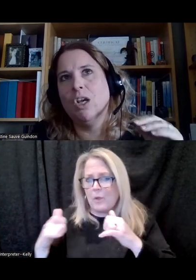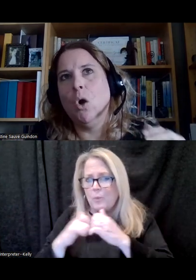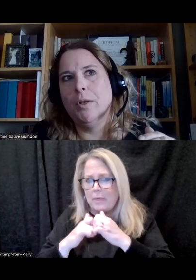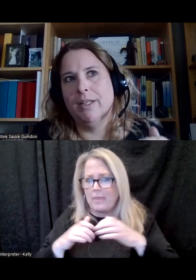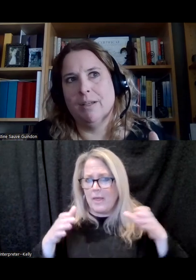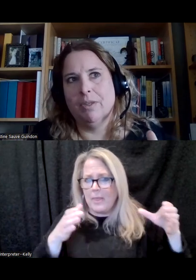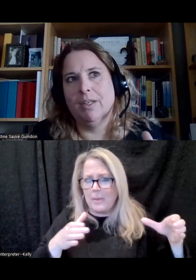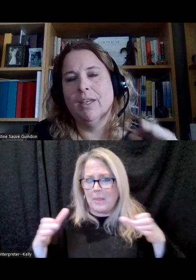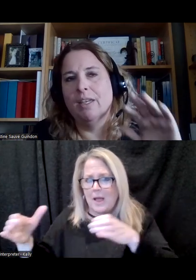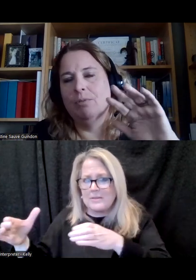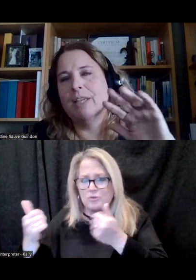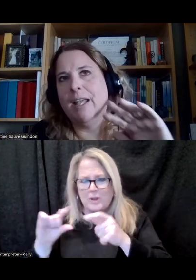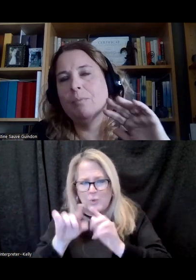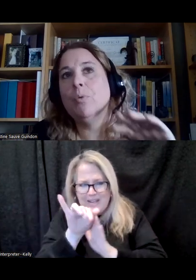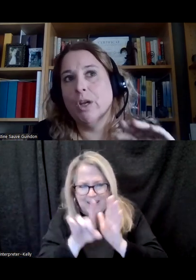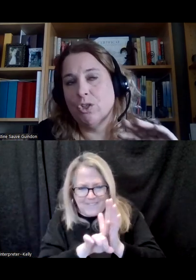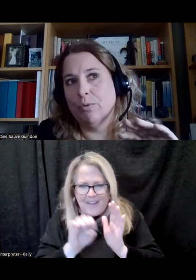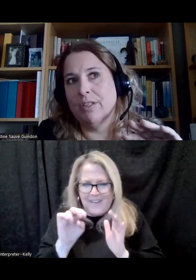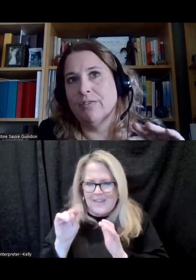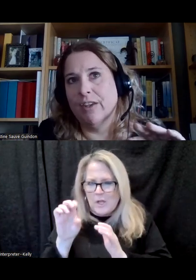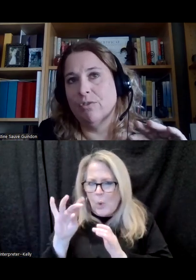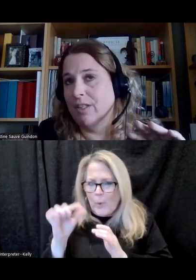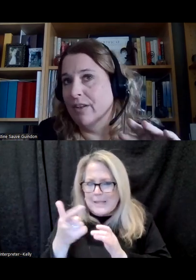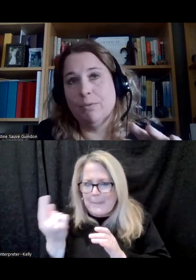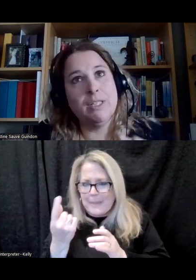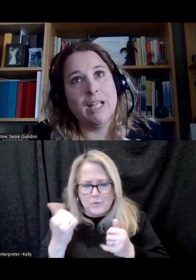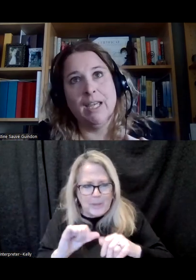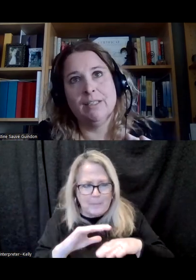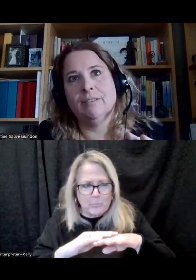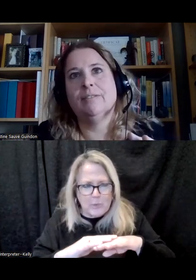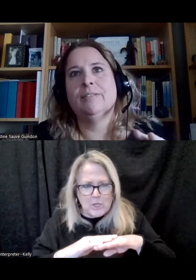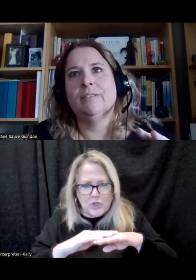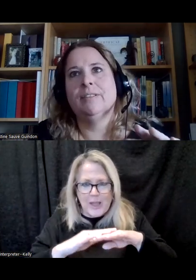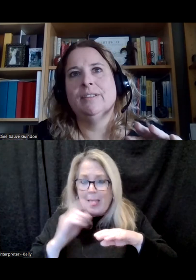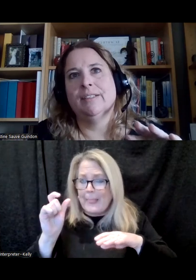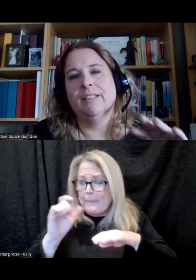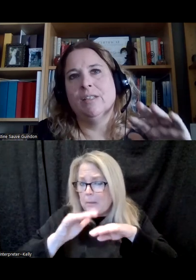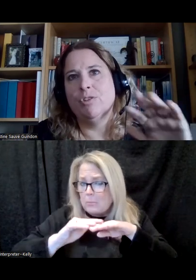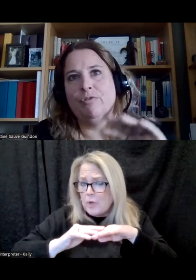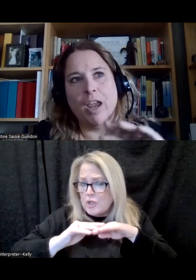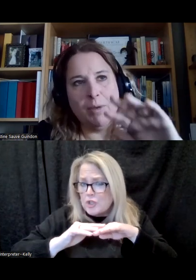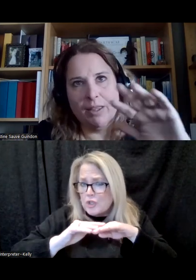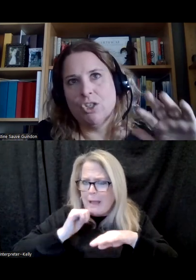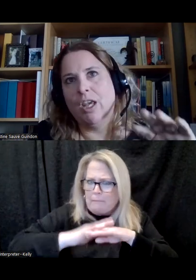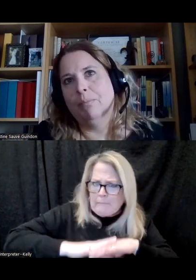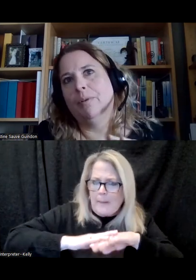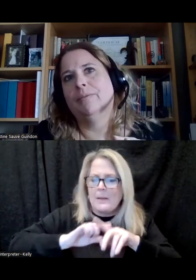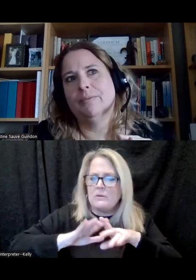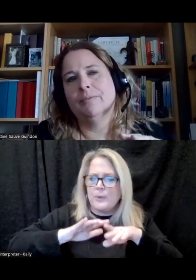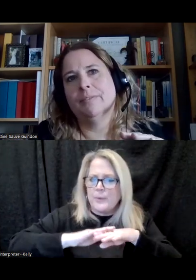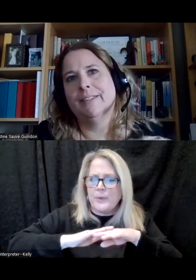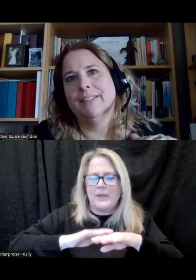He was encoding something. He was adding pressure with his fingers, even if it was slight. He was framing the